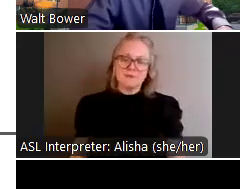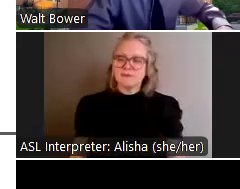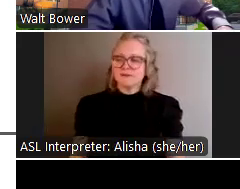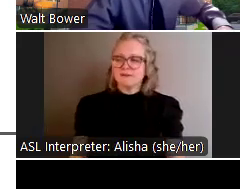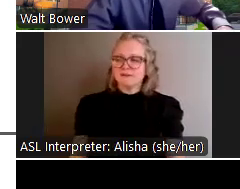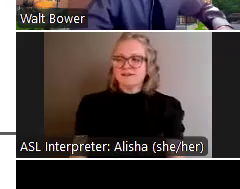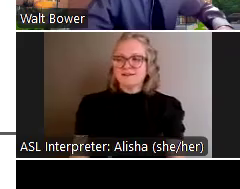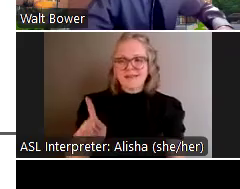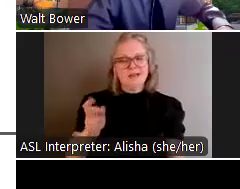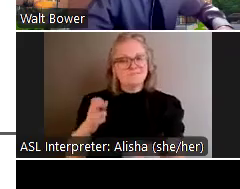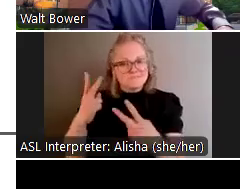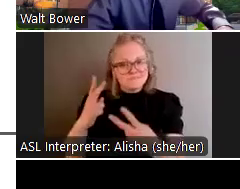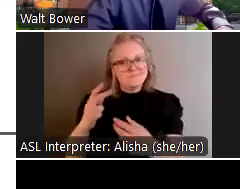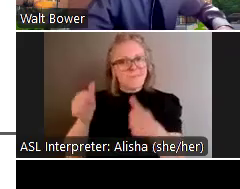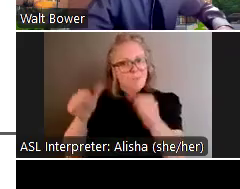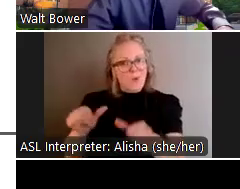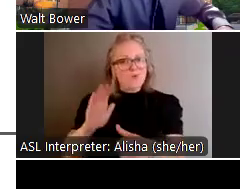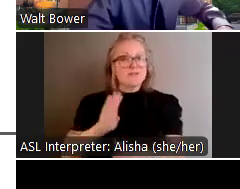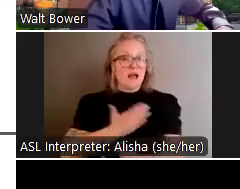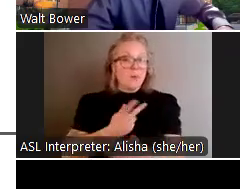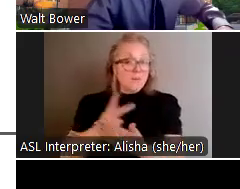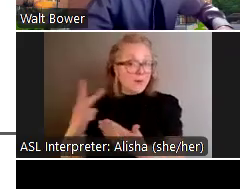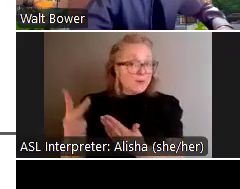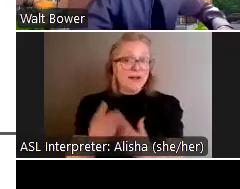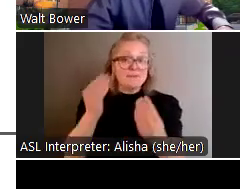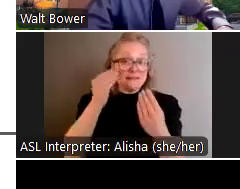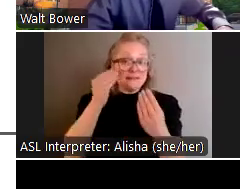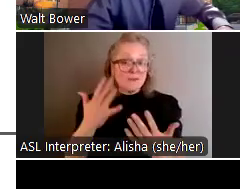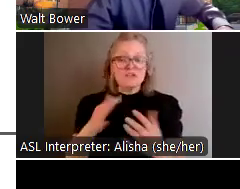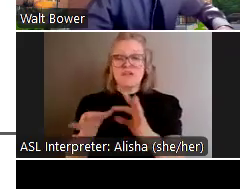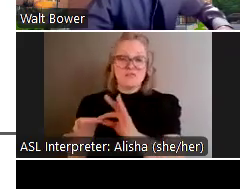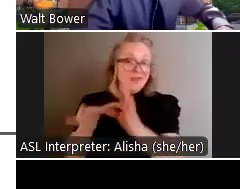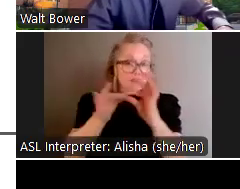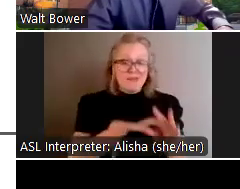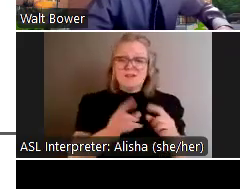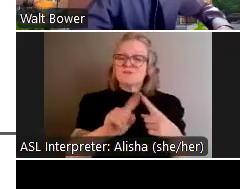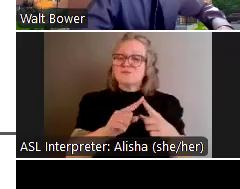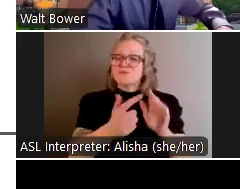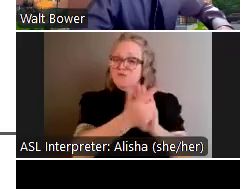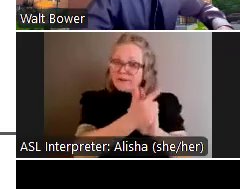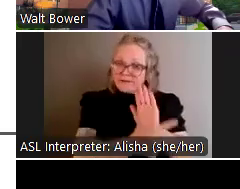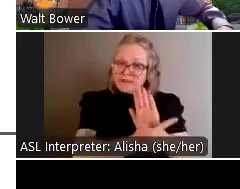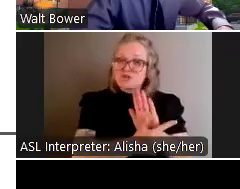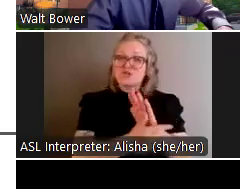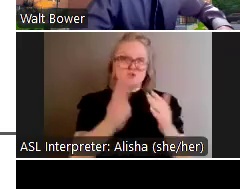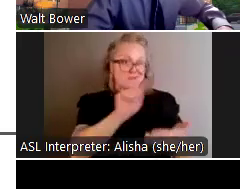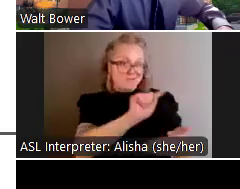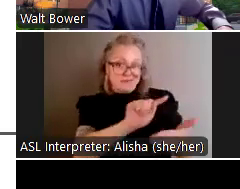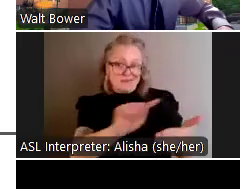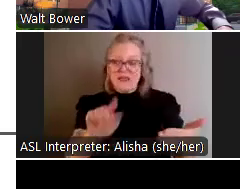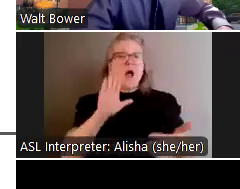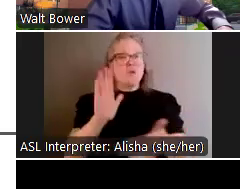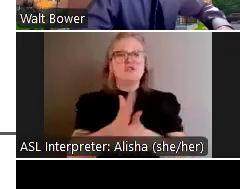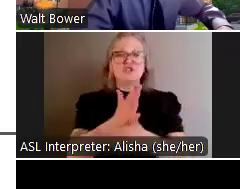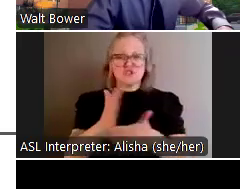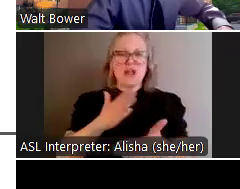of our program information, our links to our regulations. We have brochures out there. I'm actually going to share my screen here in